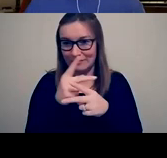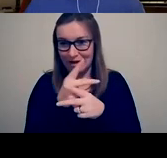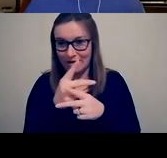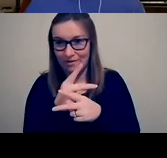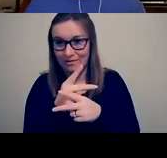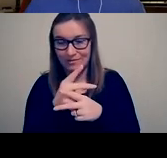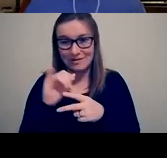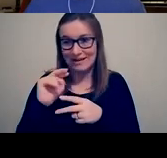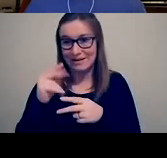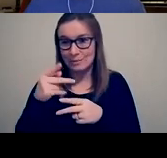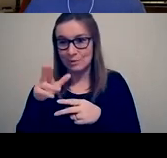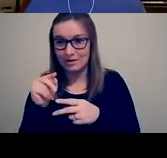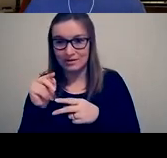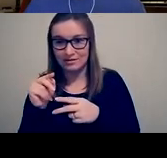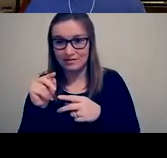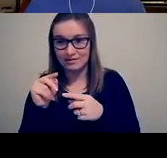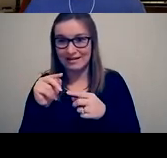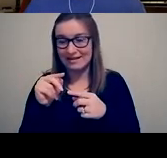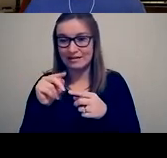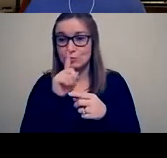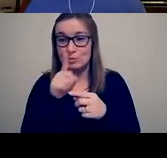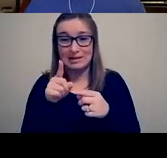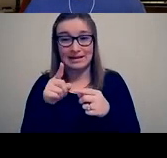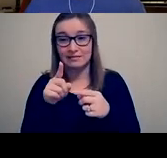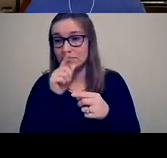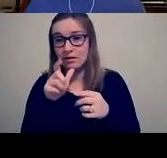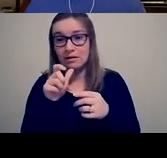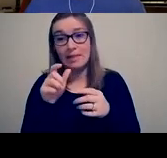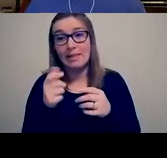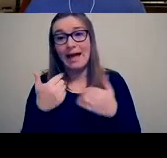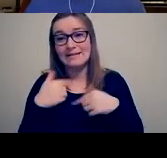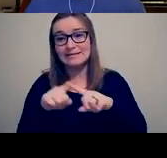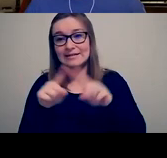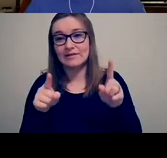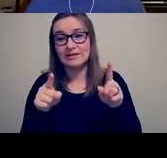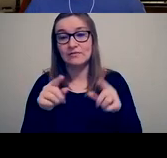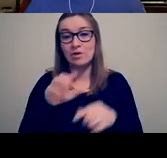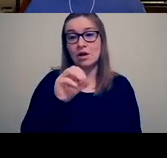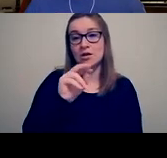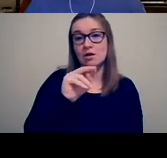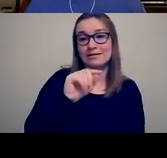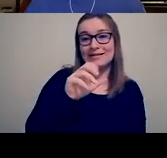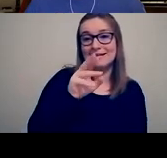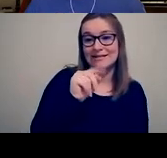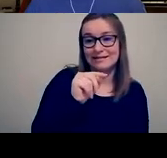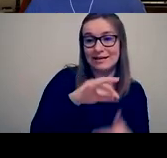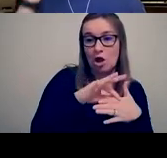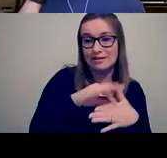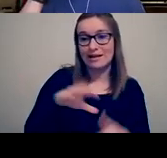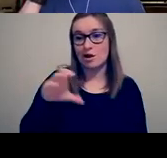that I pasted in there, there's a nuance between, or there's a distinction between content and context. But so